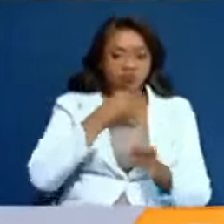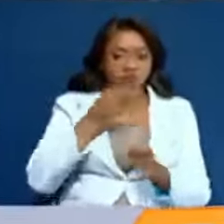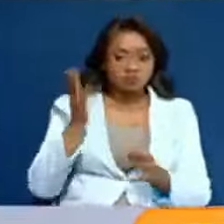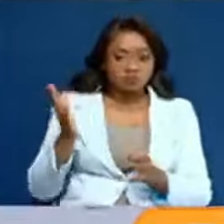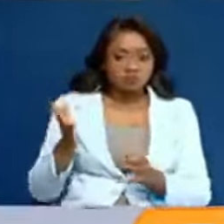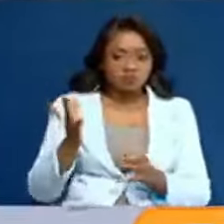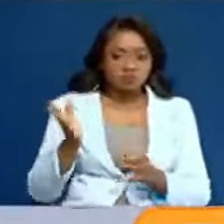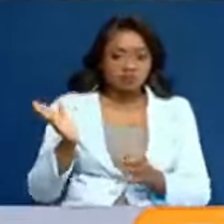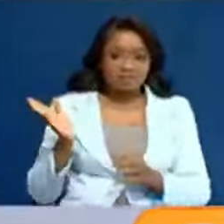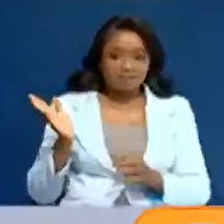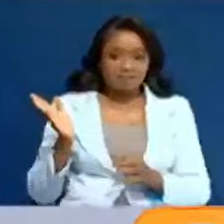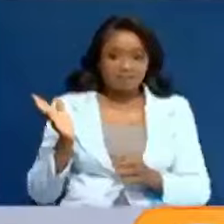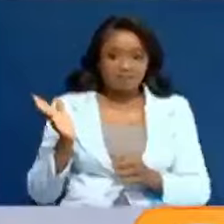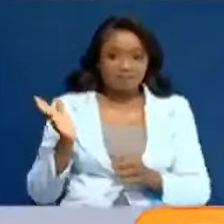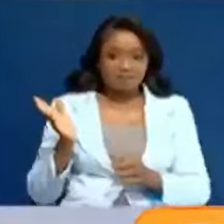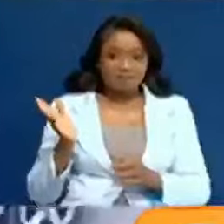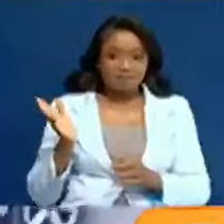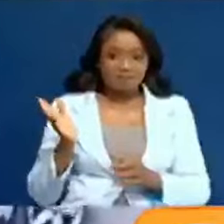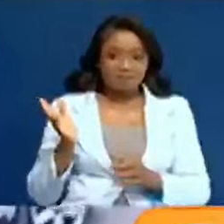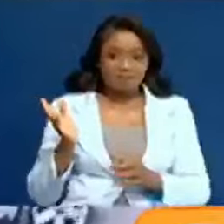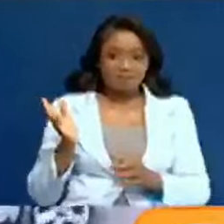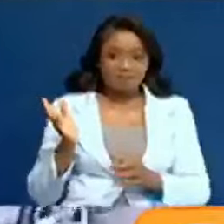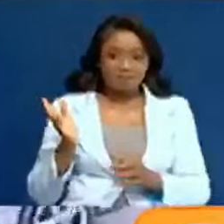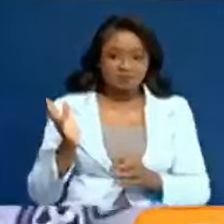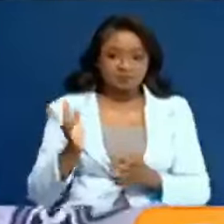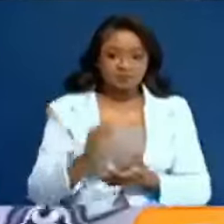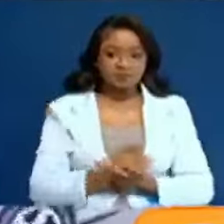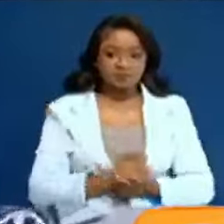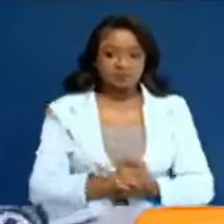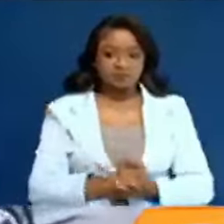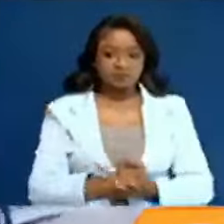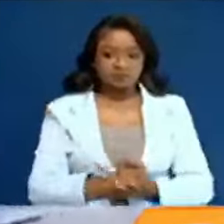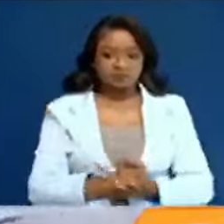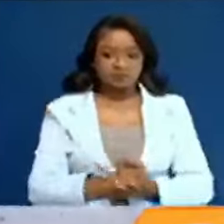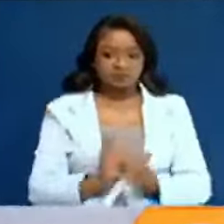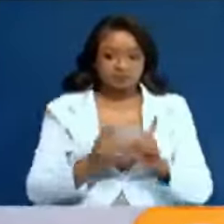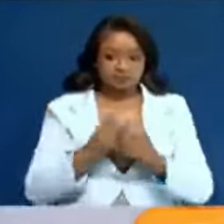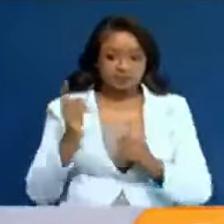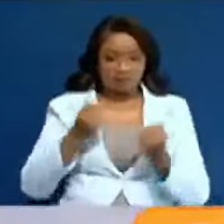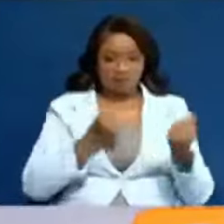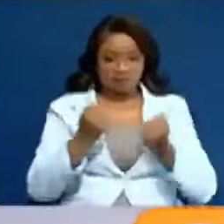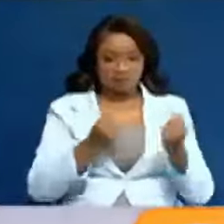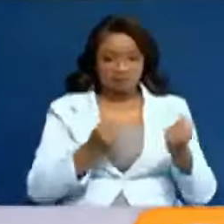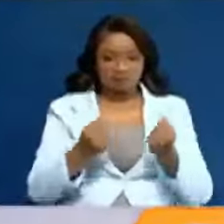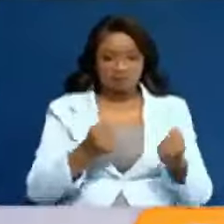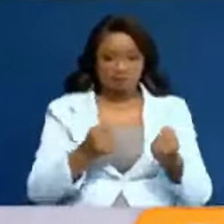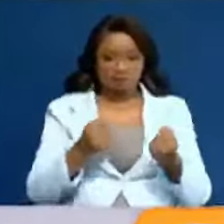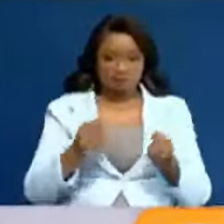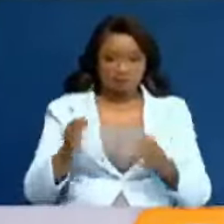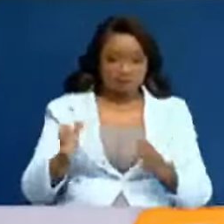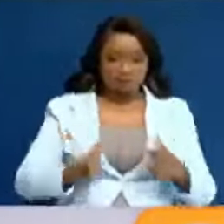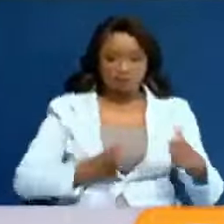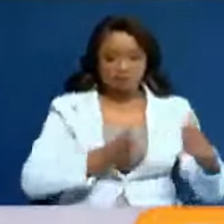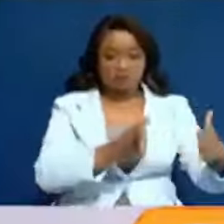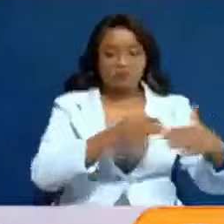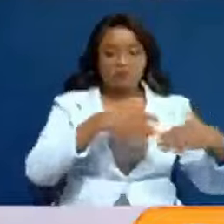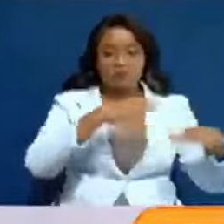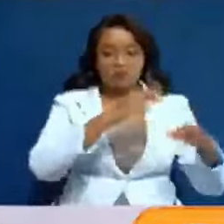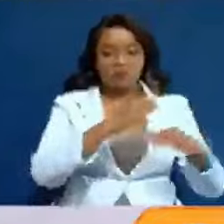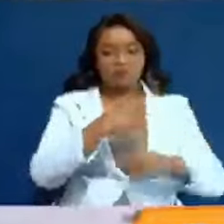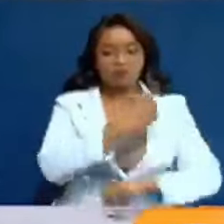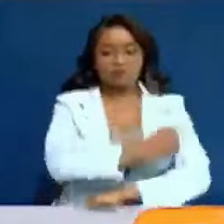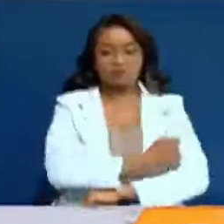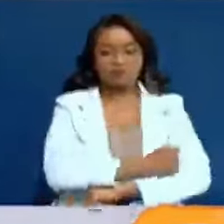is captured going back to the car. The car then returns and parks outside the school